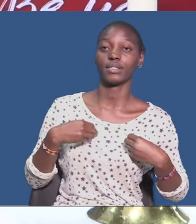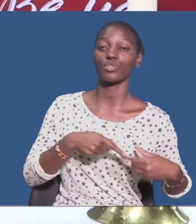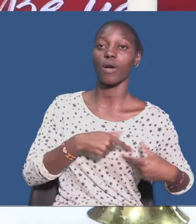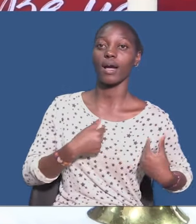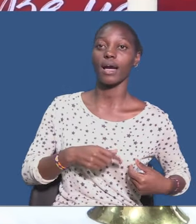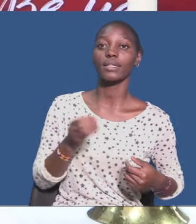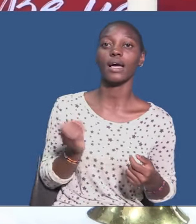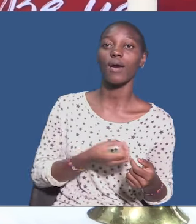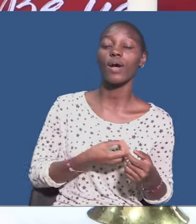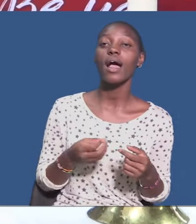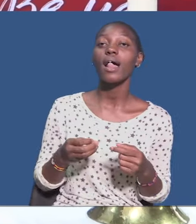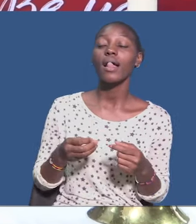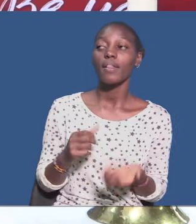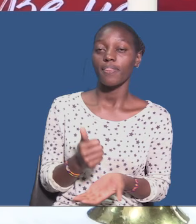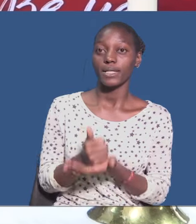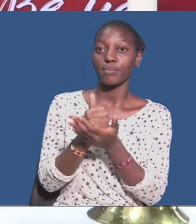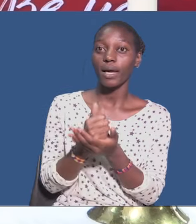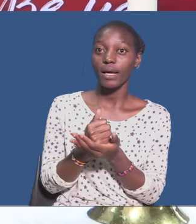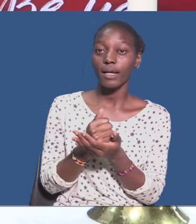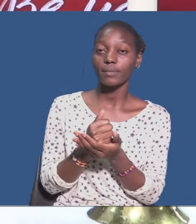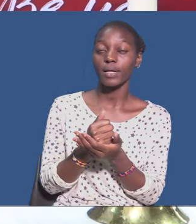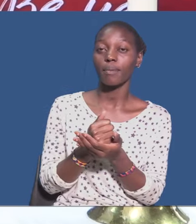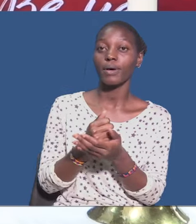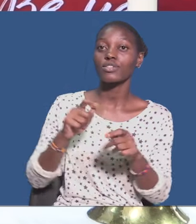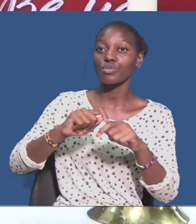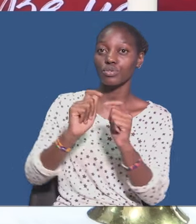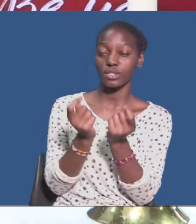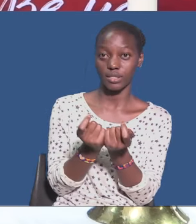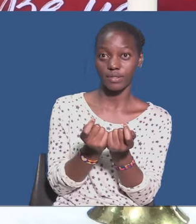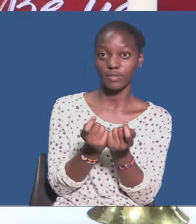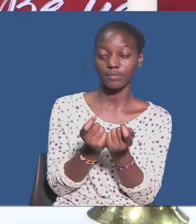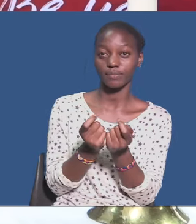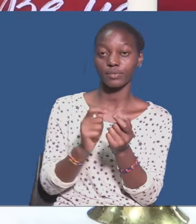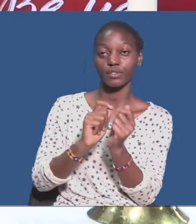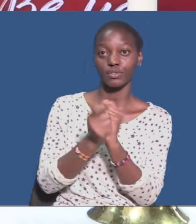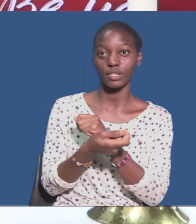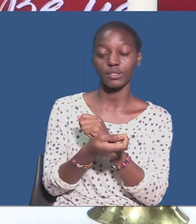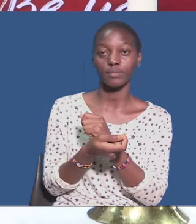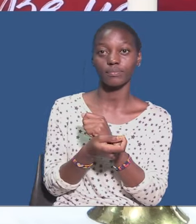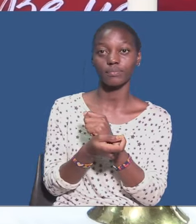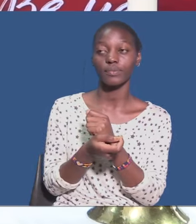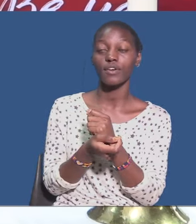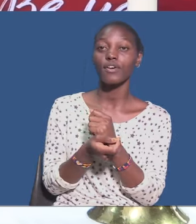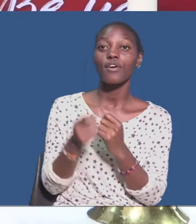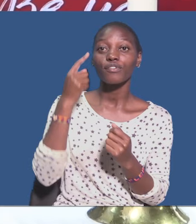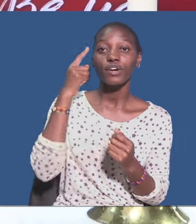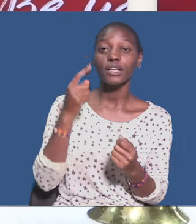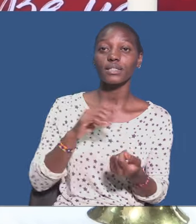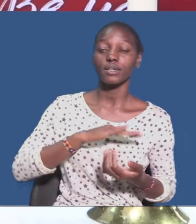he may transform us and make us into what he desires us to be for his own